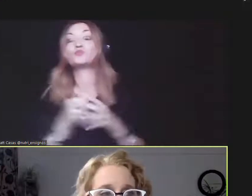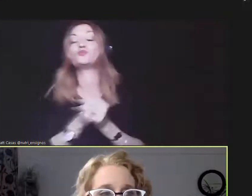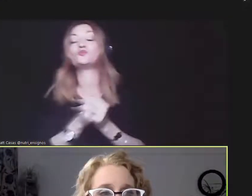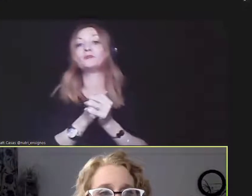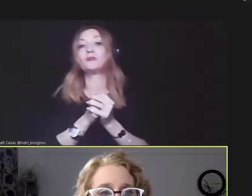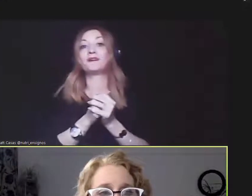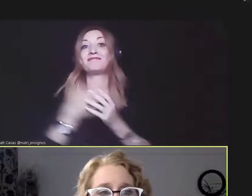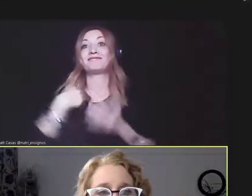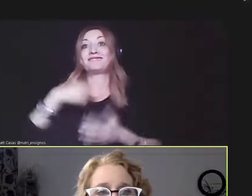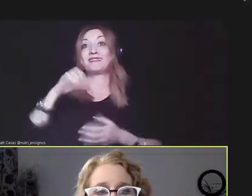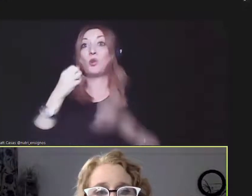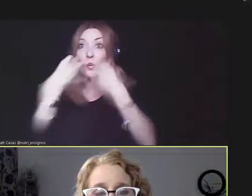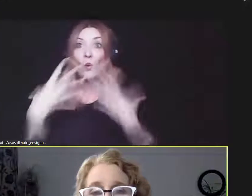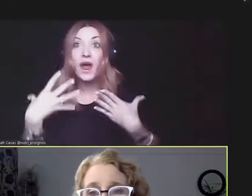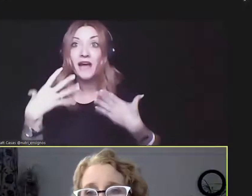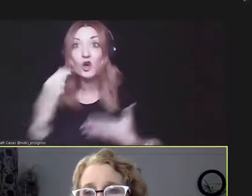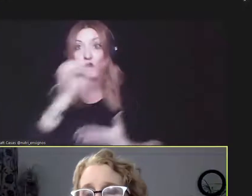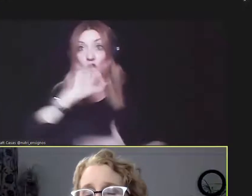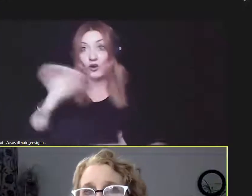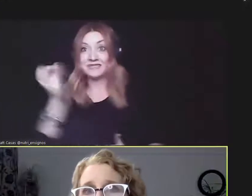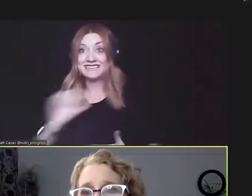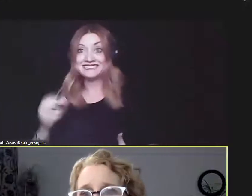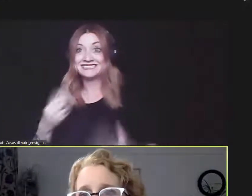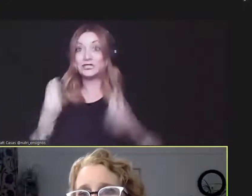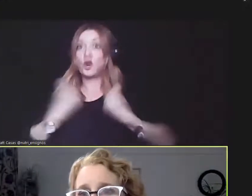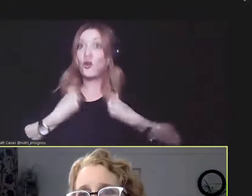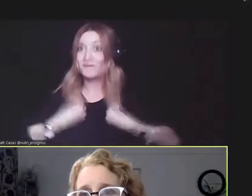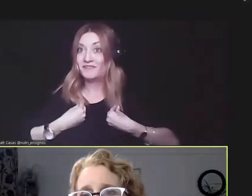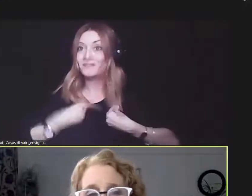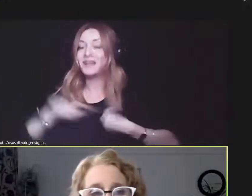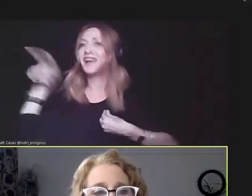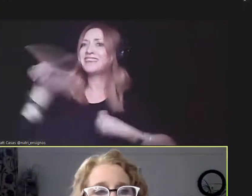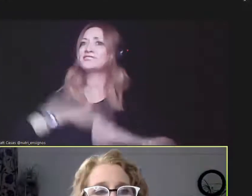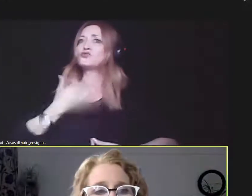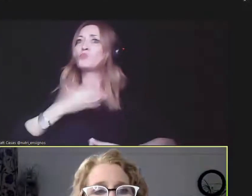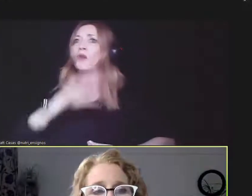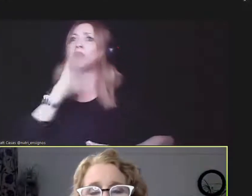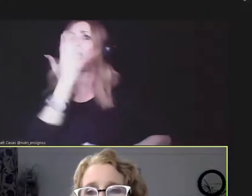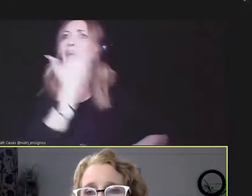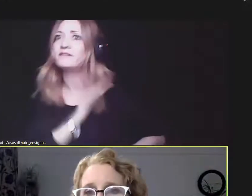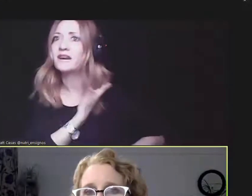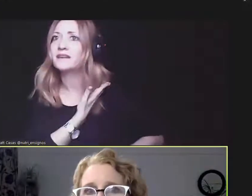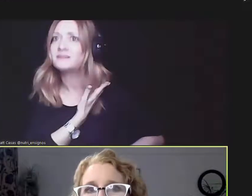bacteria. So I read this amazing report. It was a